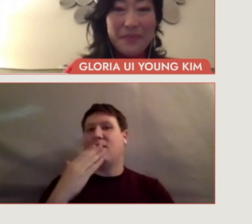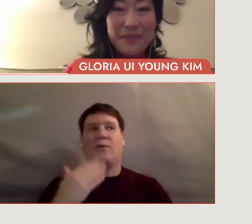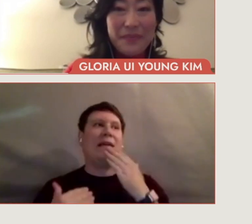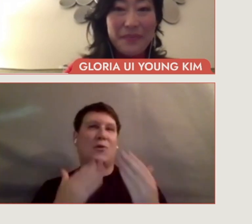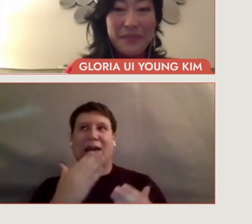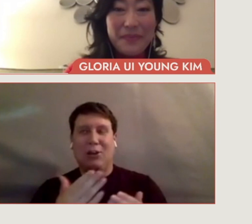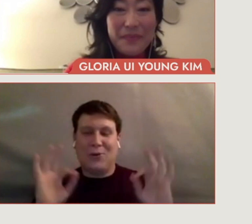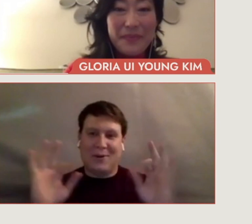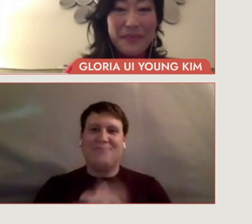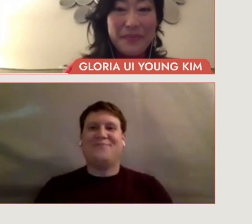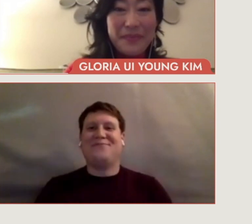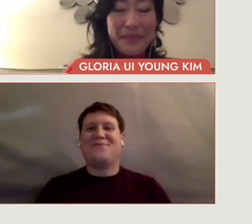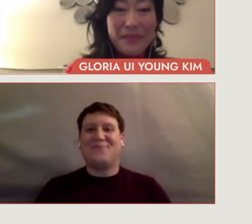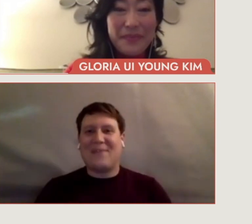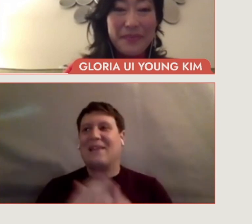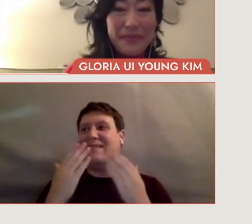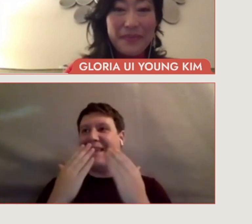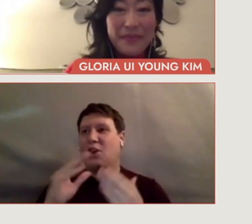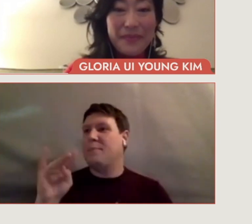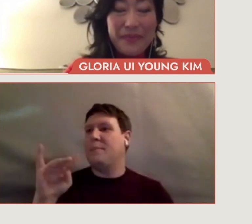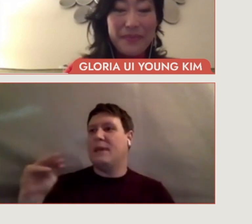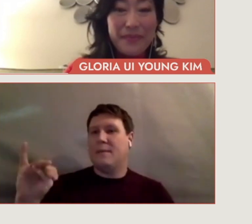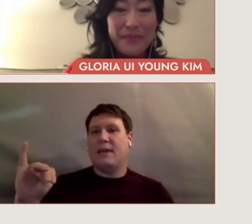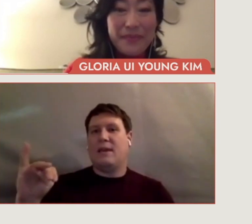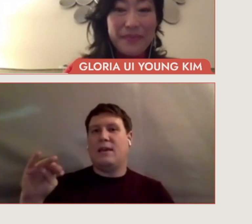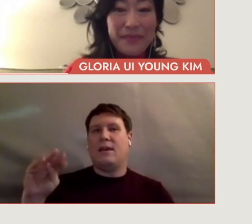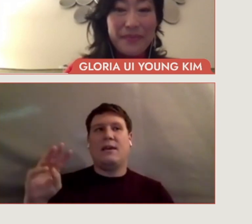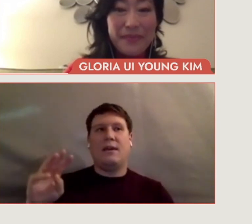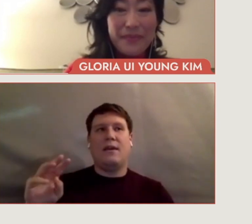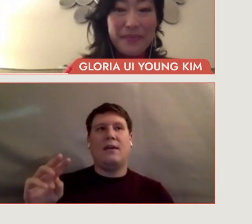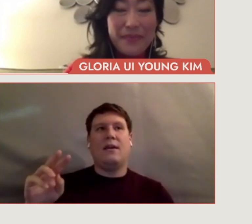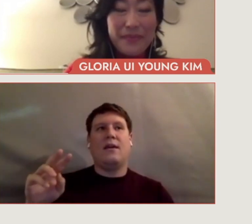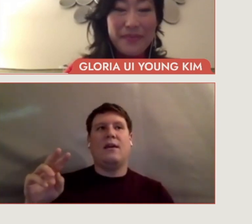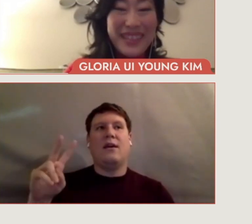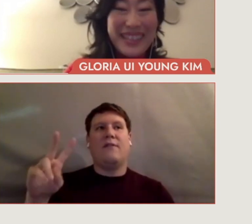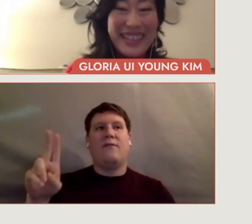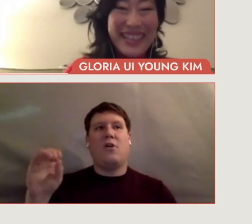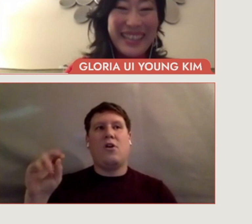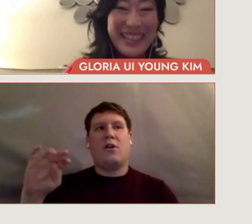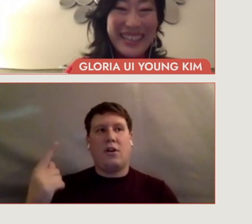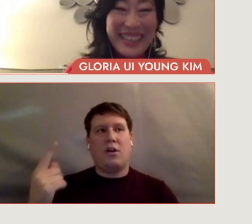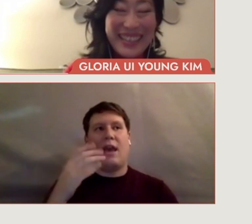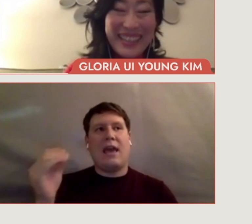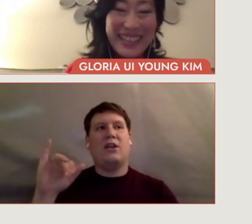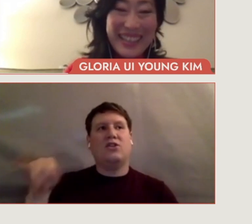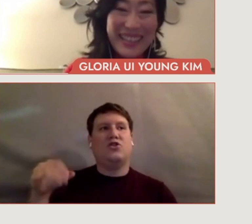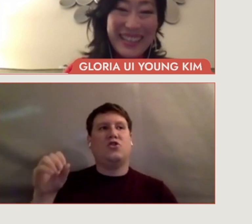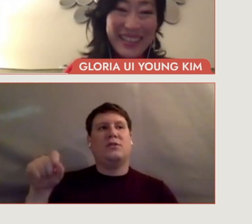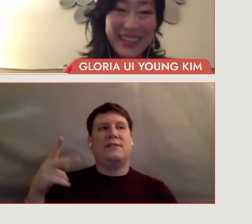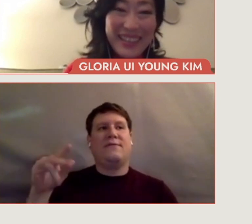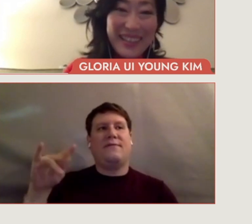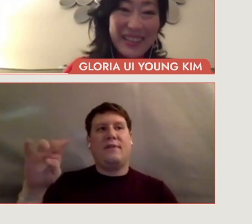Thank you. Thank our producers, Mimi Vong and Josephine Cruz, for setting up the Zoom windows and everything like that.